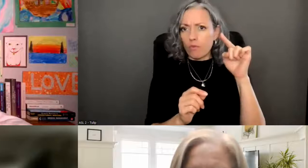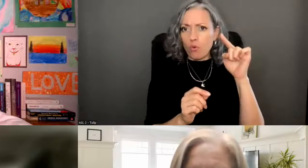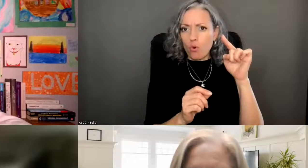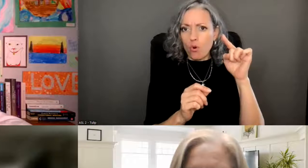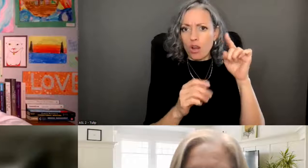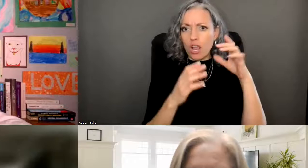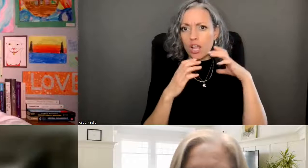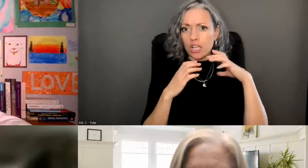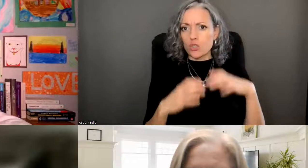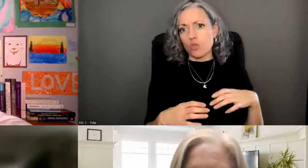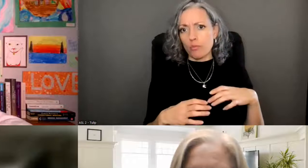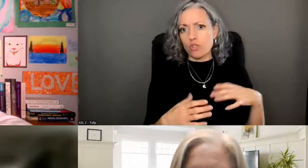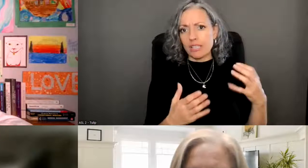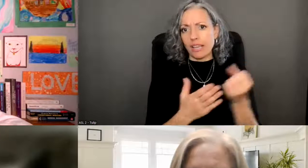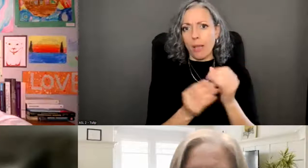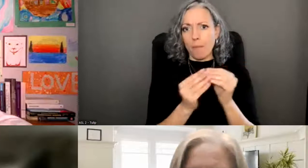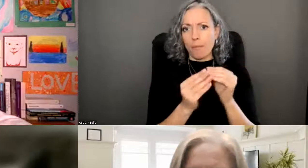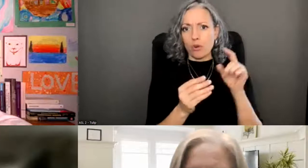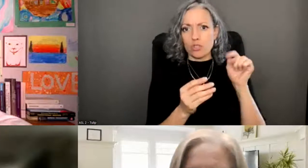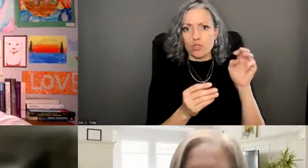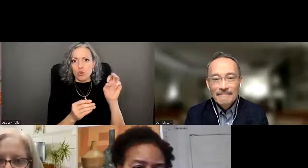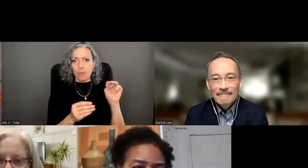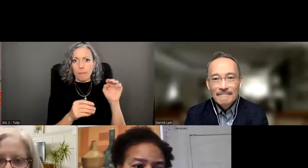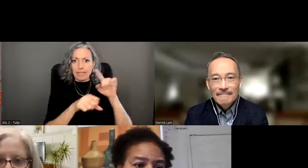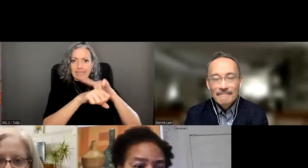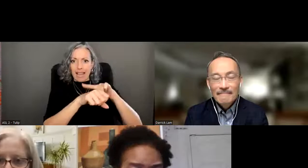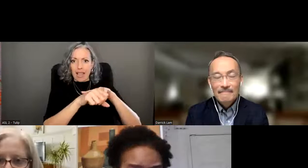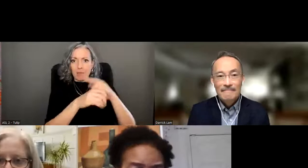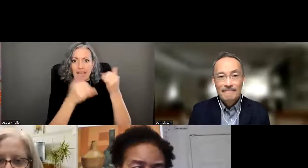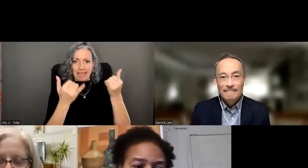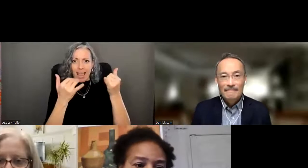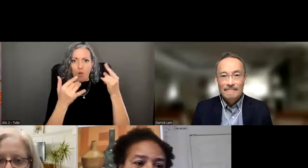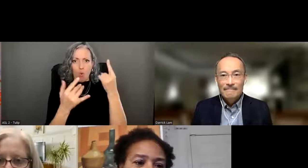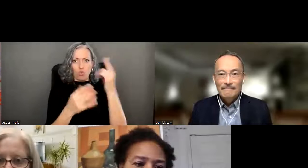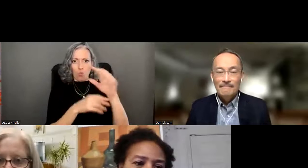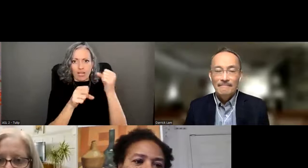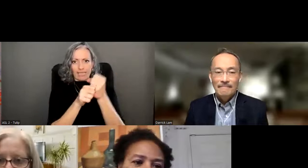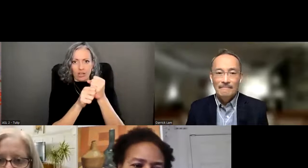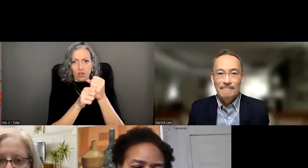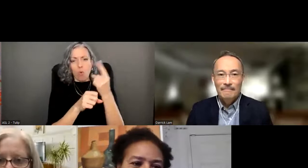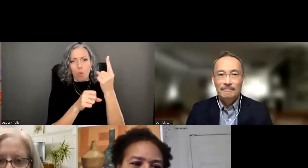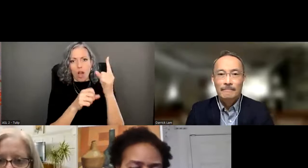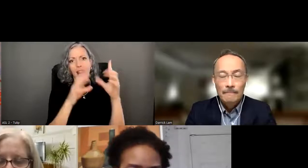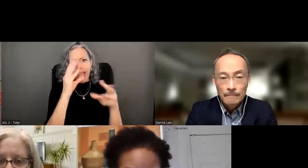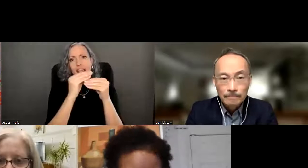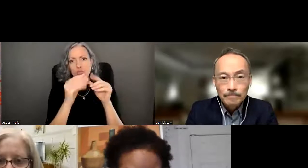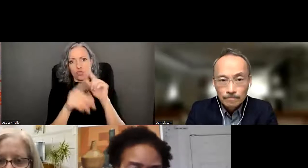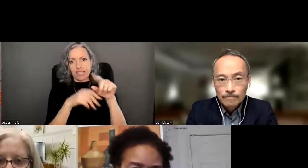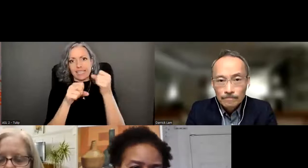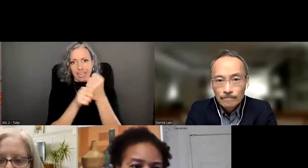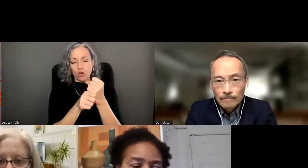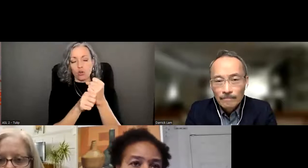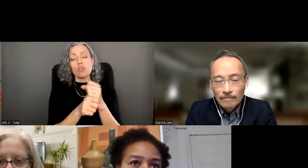more term time, because right now we're only getting 1 year and then 1 extra year. And those stories really makes a